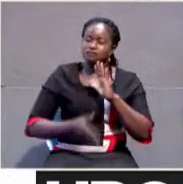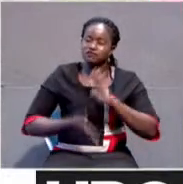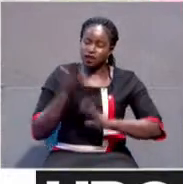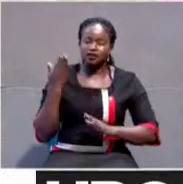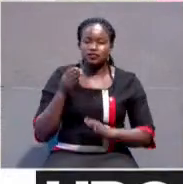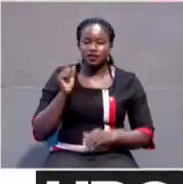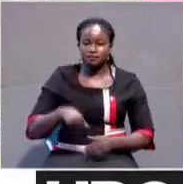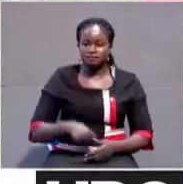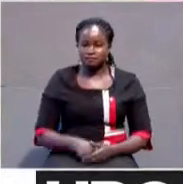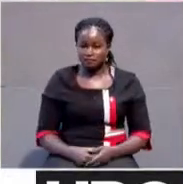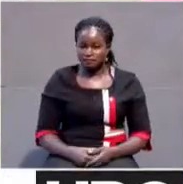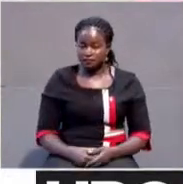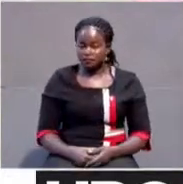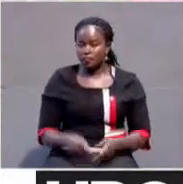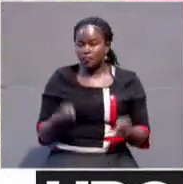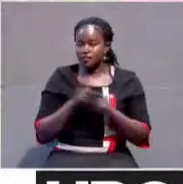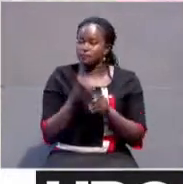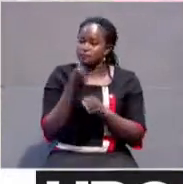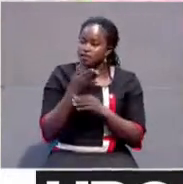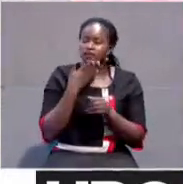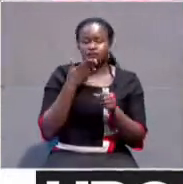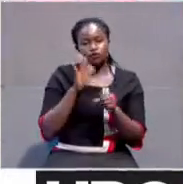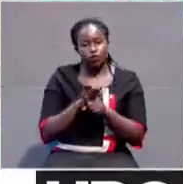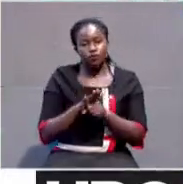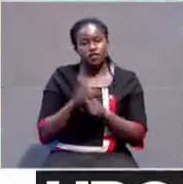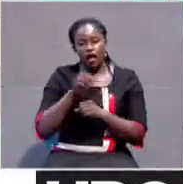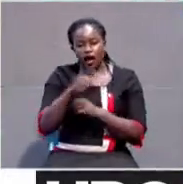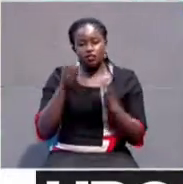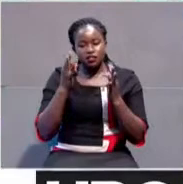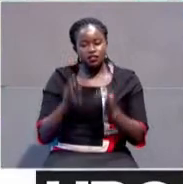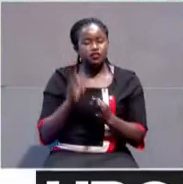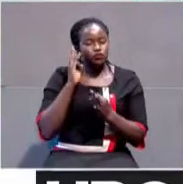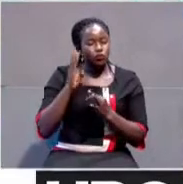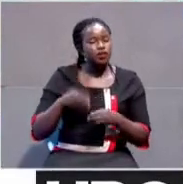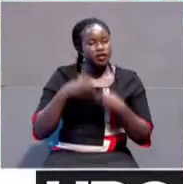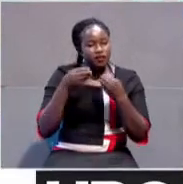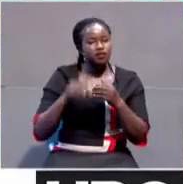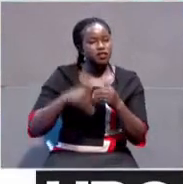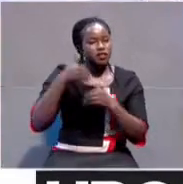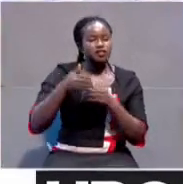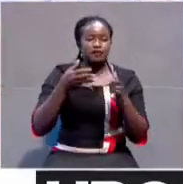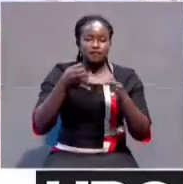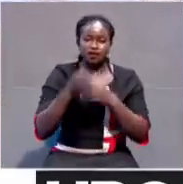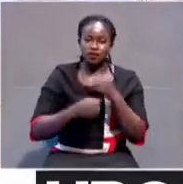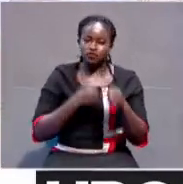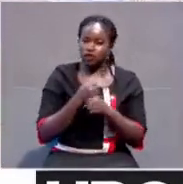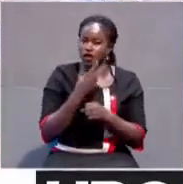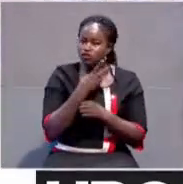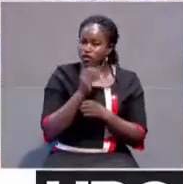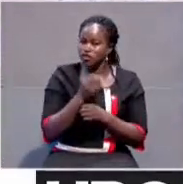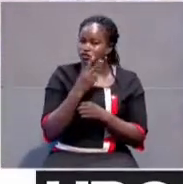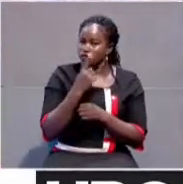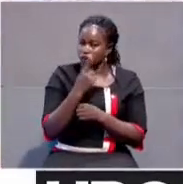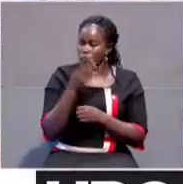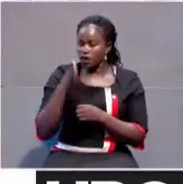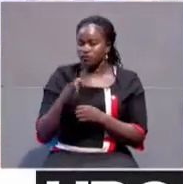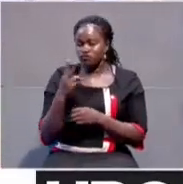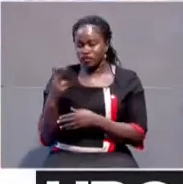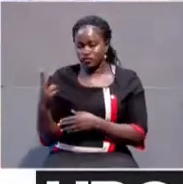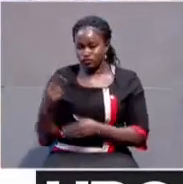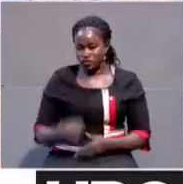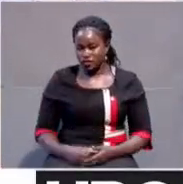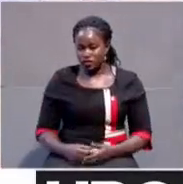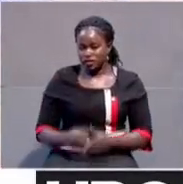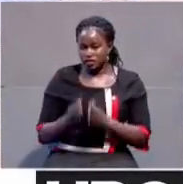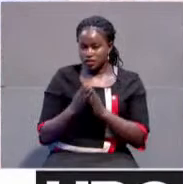possible. Kuishin also promised that more items will be given next financial year 2021-2022.